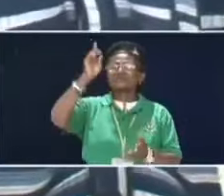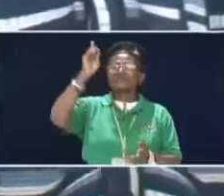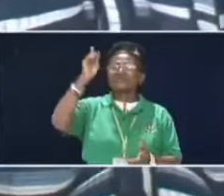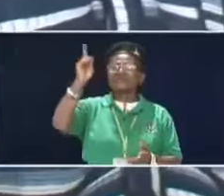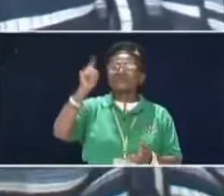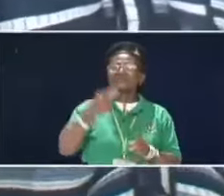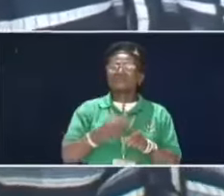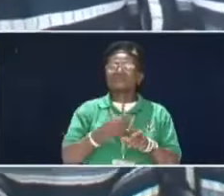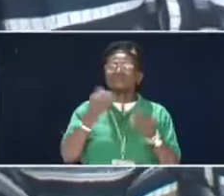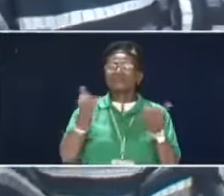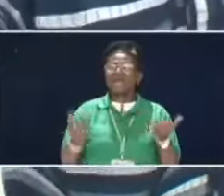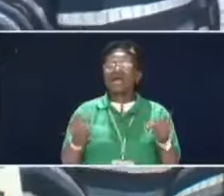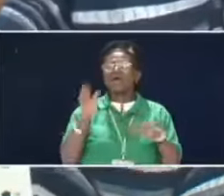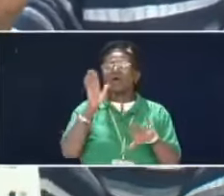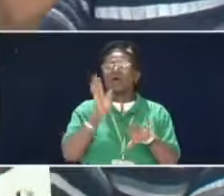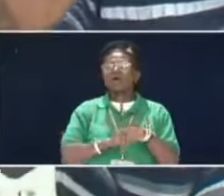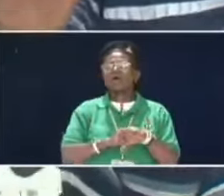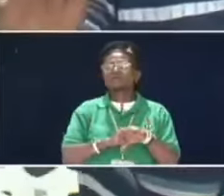From now on,